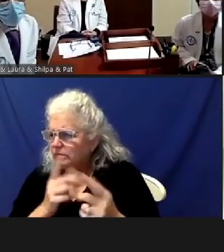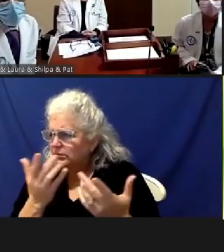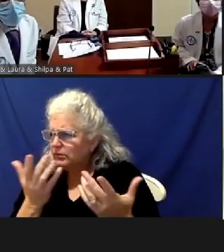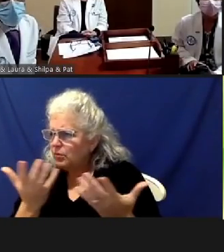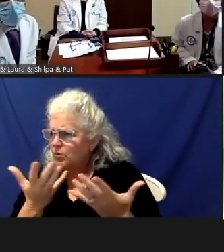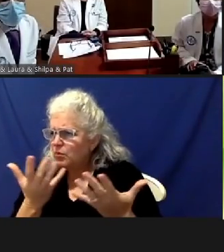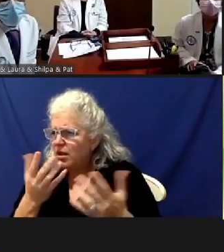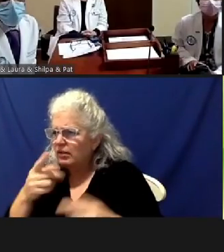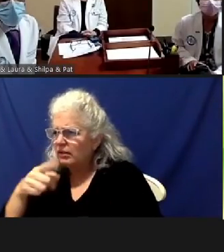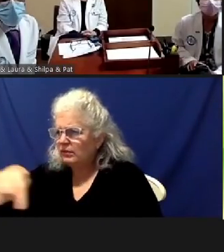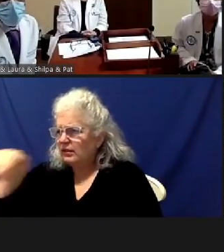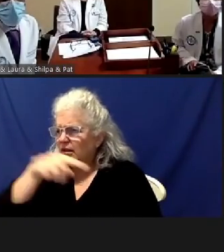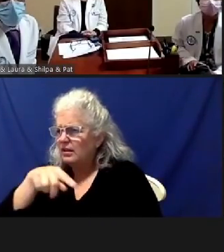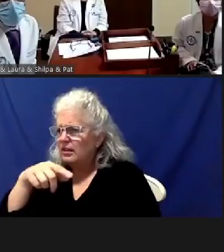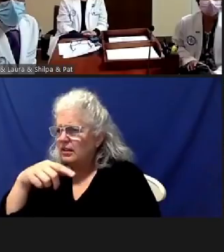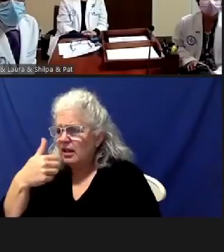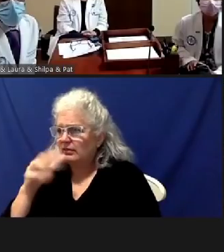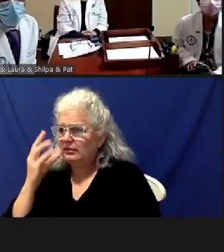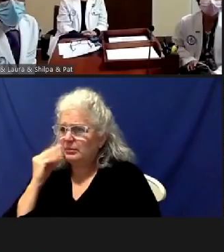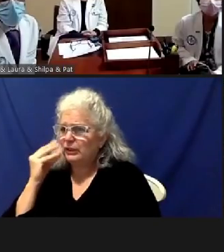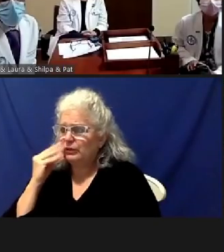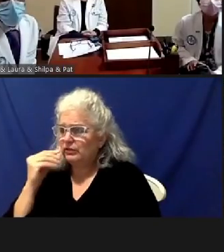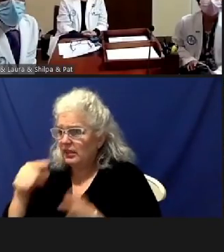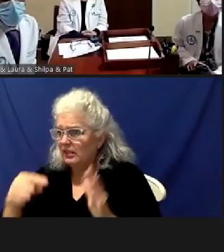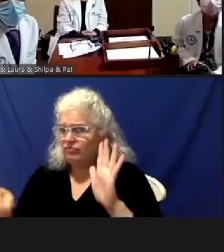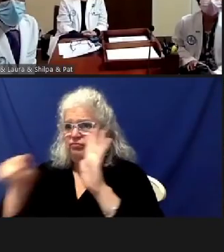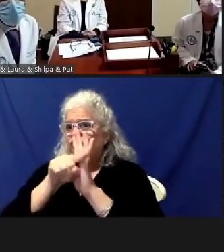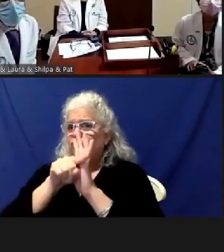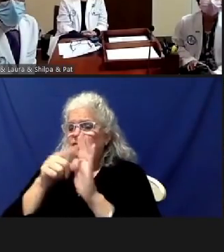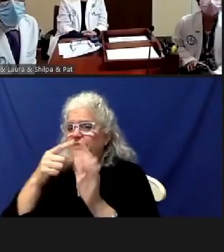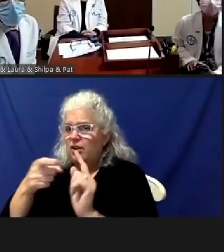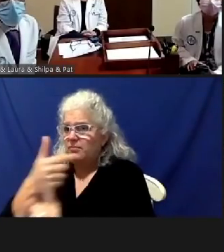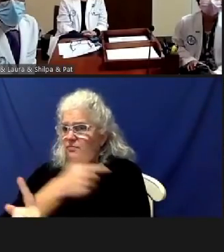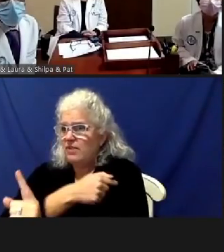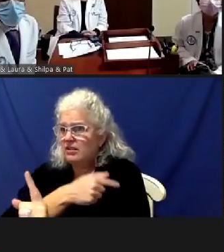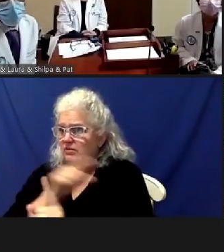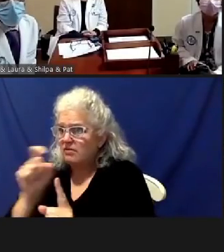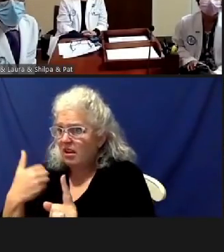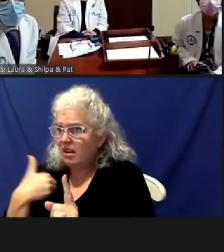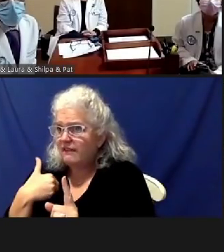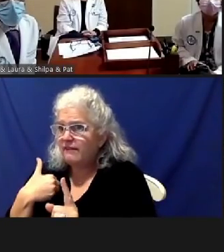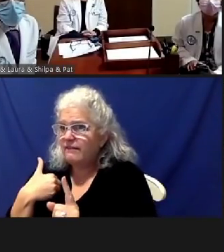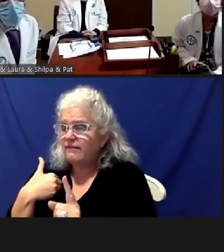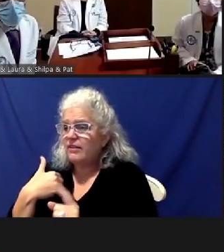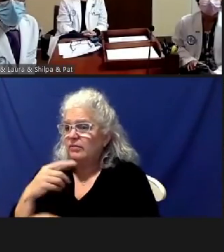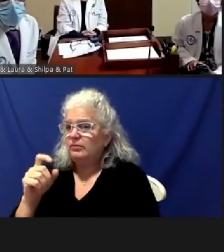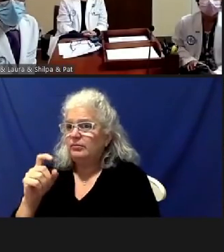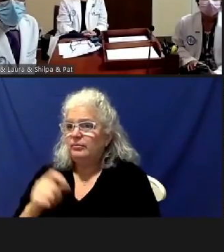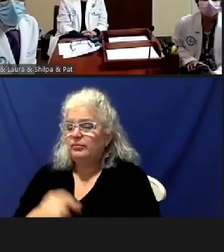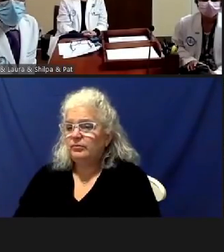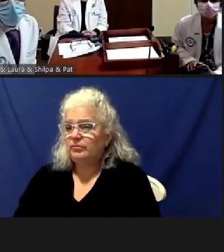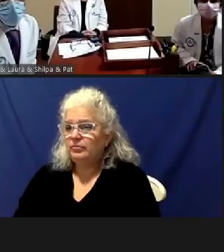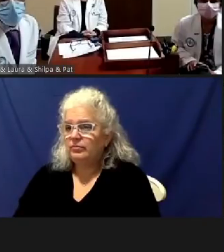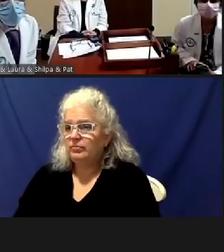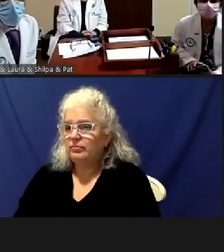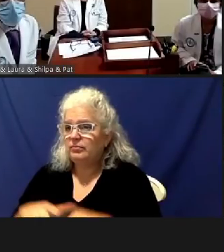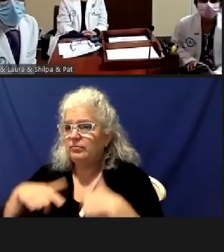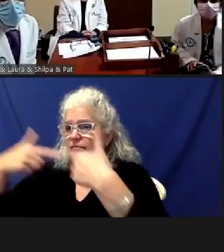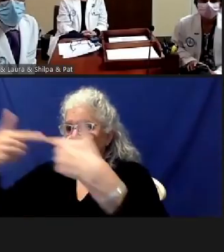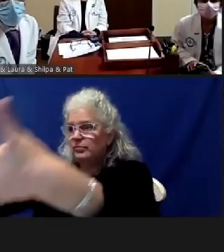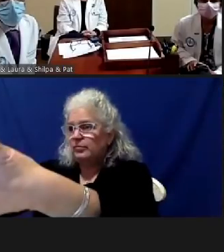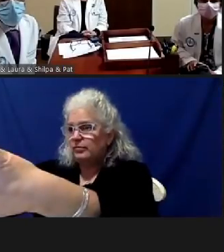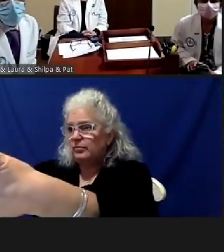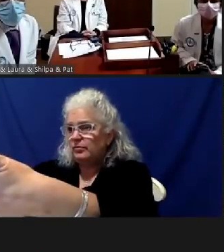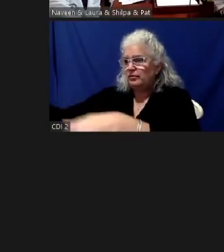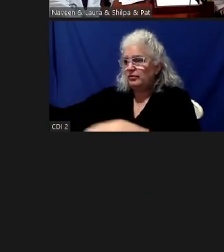your department standpoint? Yeah, as the doctors from Kaiser spoke to, minimal impacts after, and I think the benefit